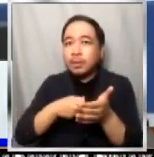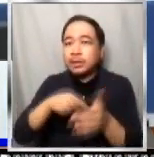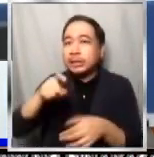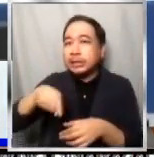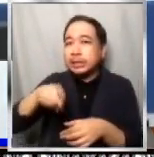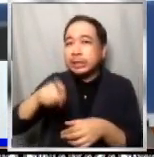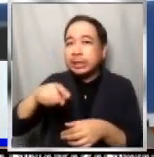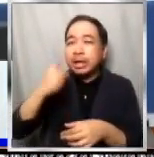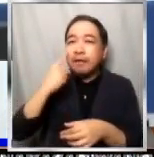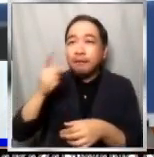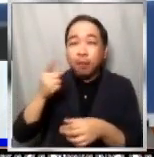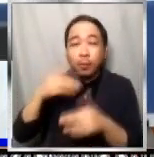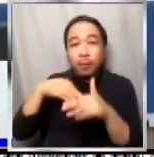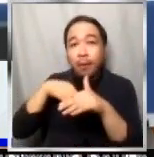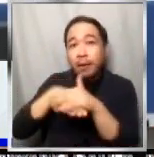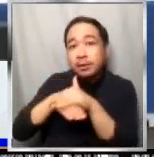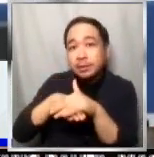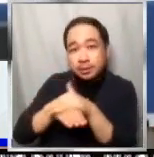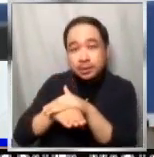accessing the